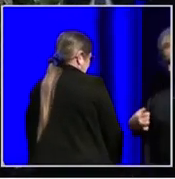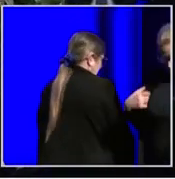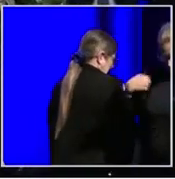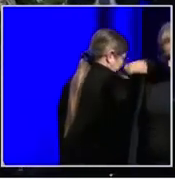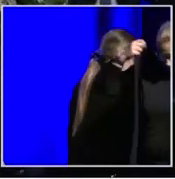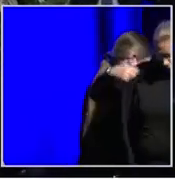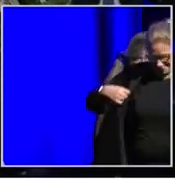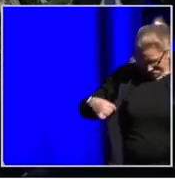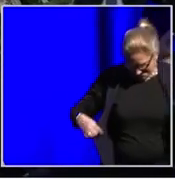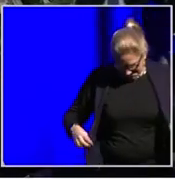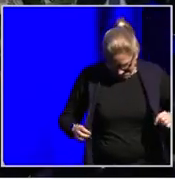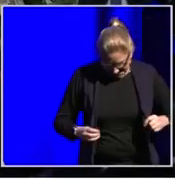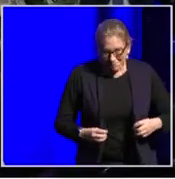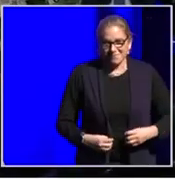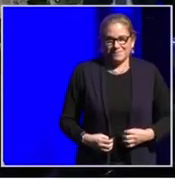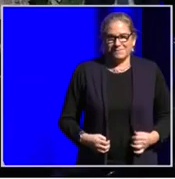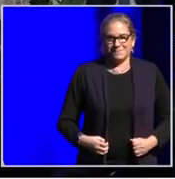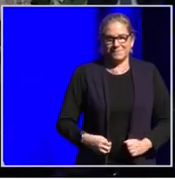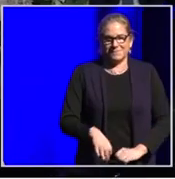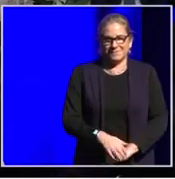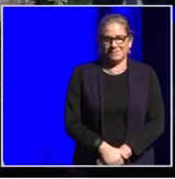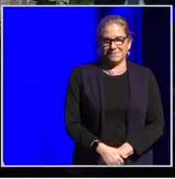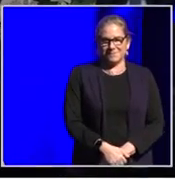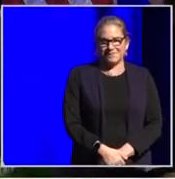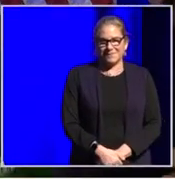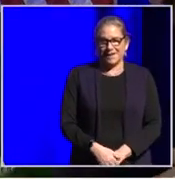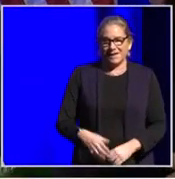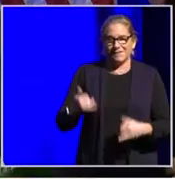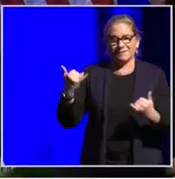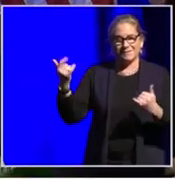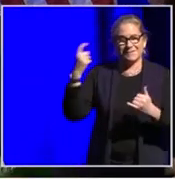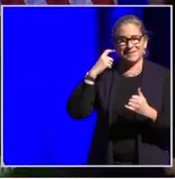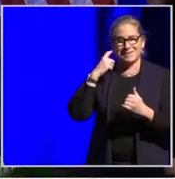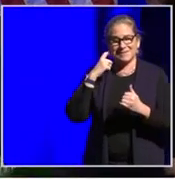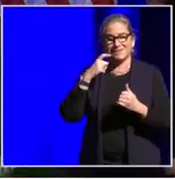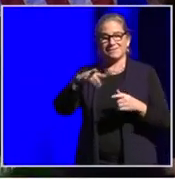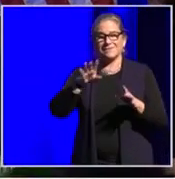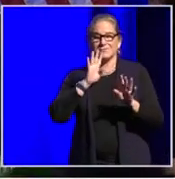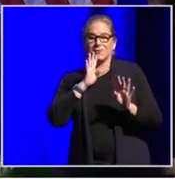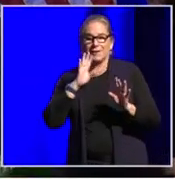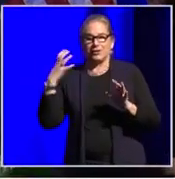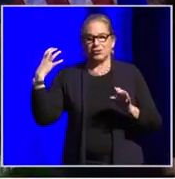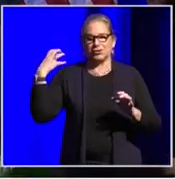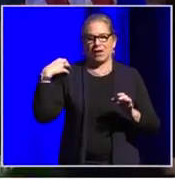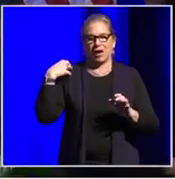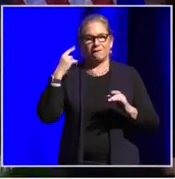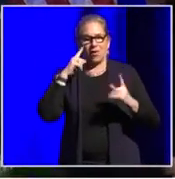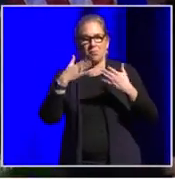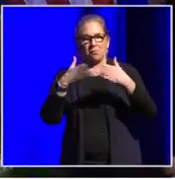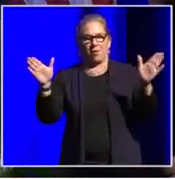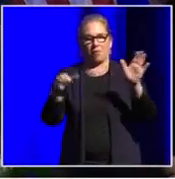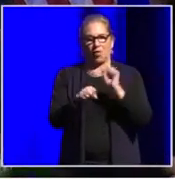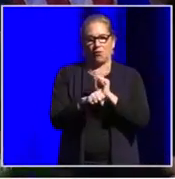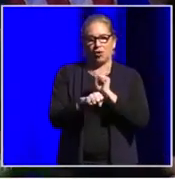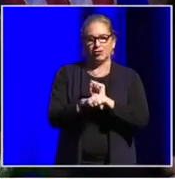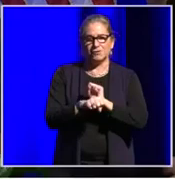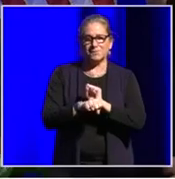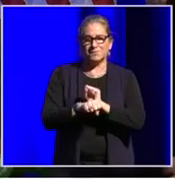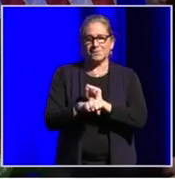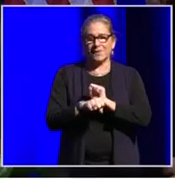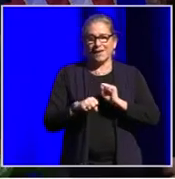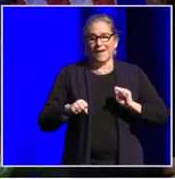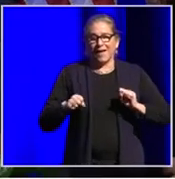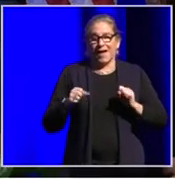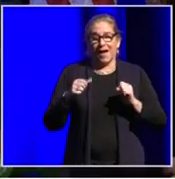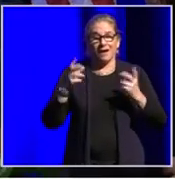note she said she's going to be the chair of the Public Works Committee as of tomorrow. You know, they handle parking tickets. So if you have any parking